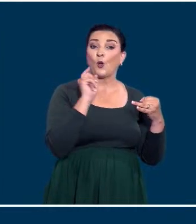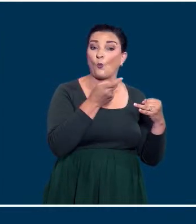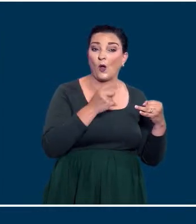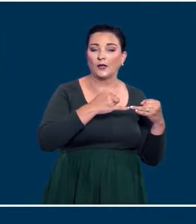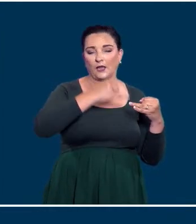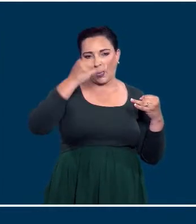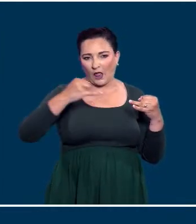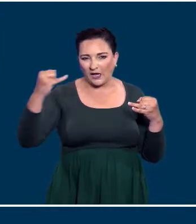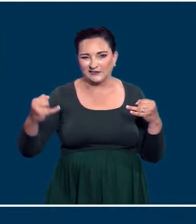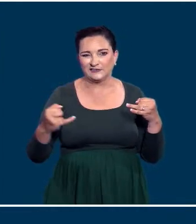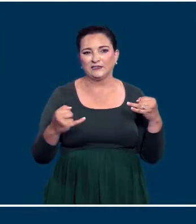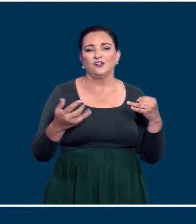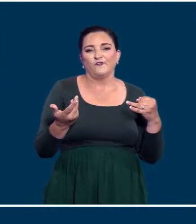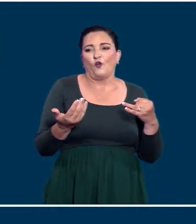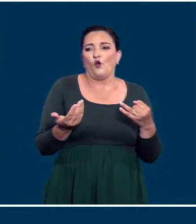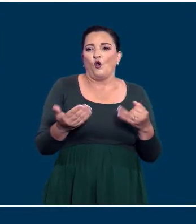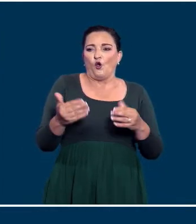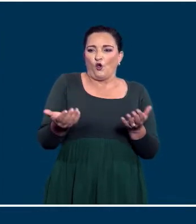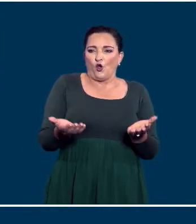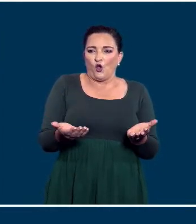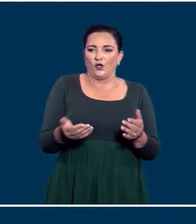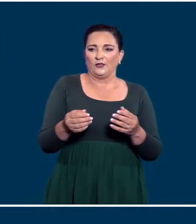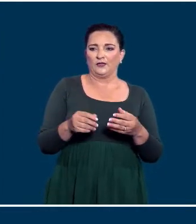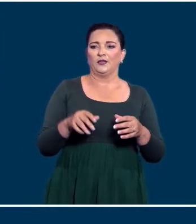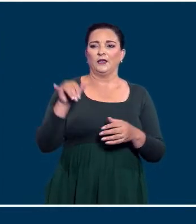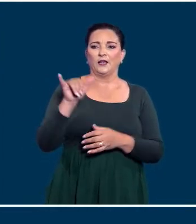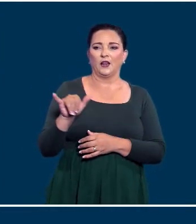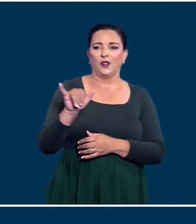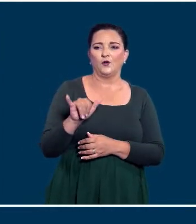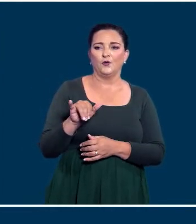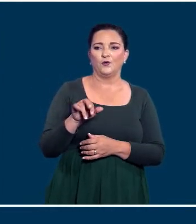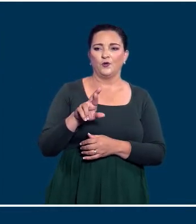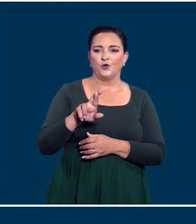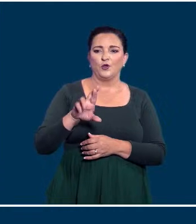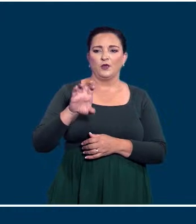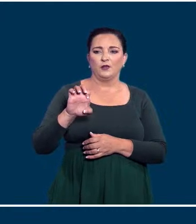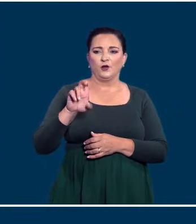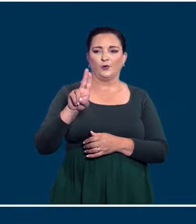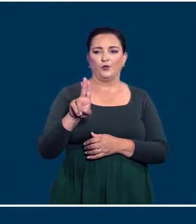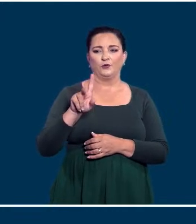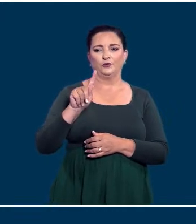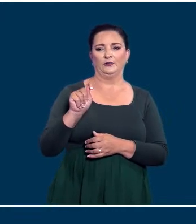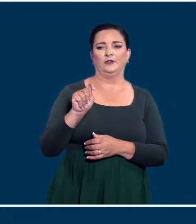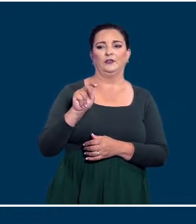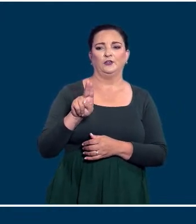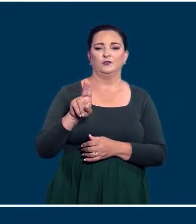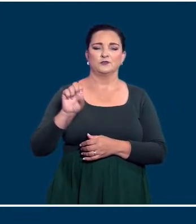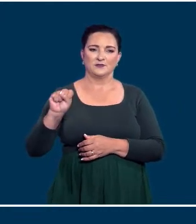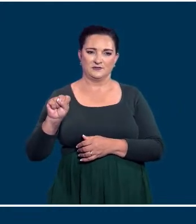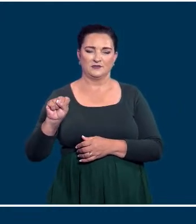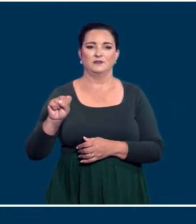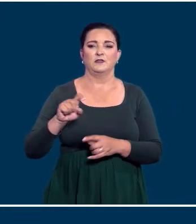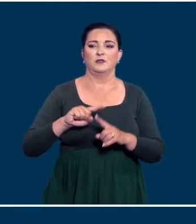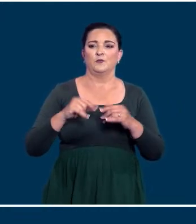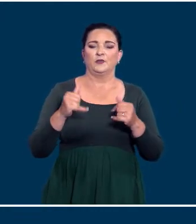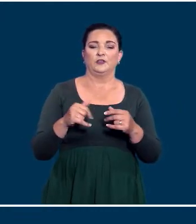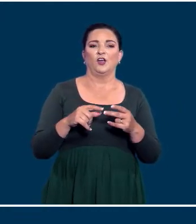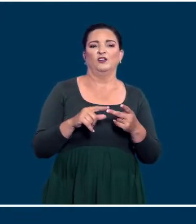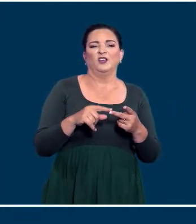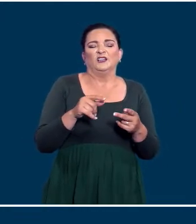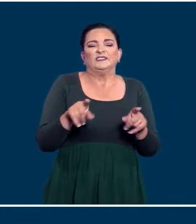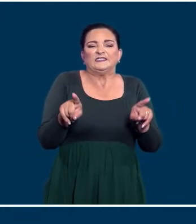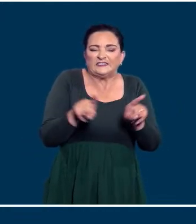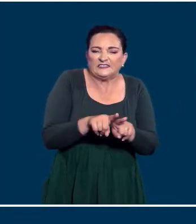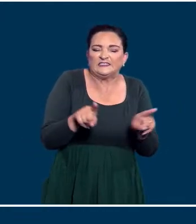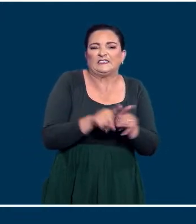Reuters consensus. And you can see that both Reuters and the SARB were kind of getting things wrong in the same kind of